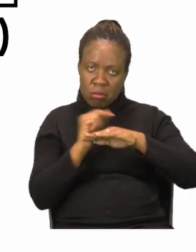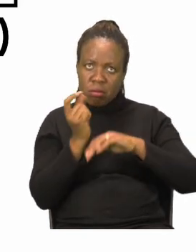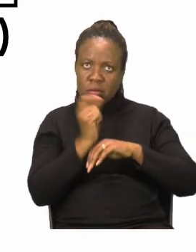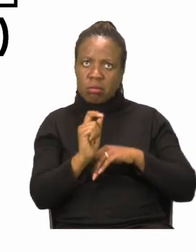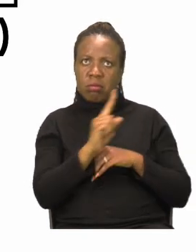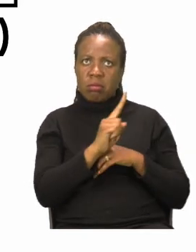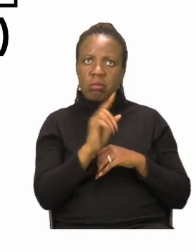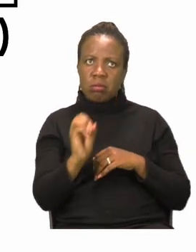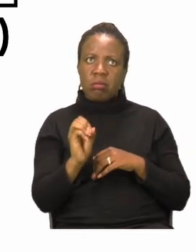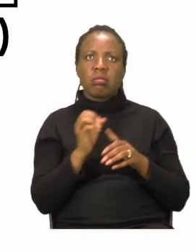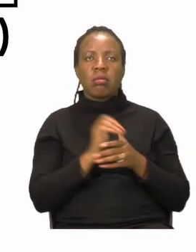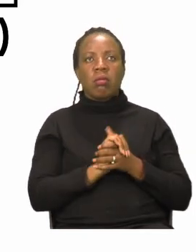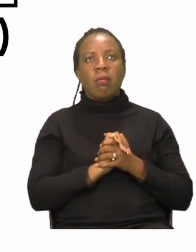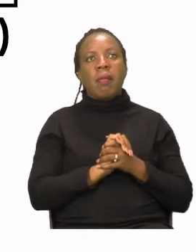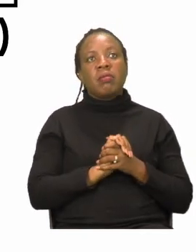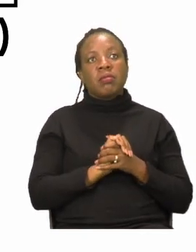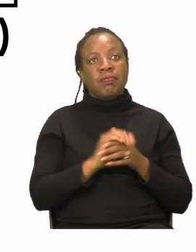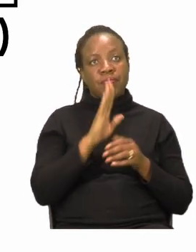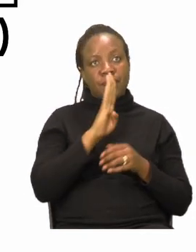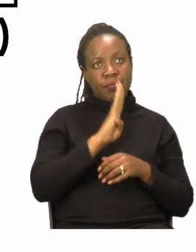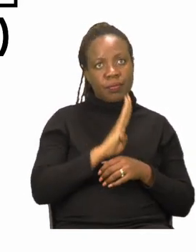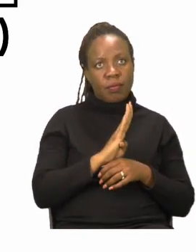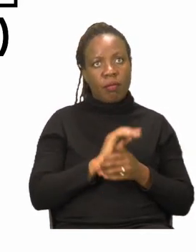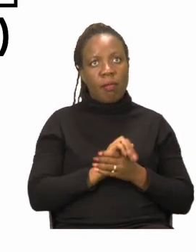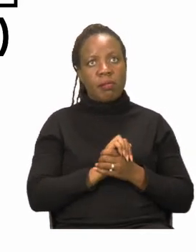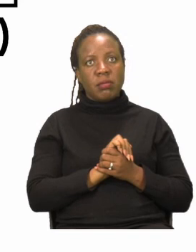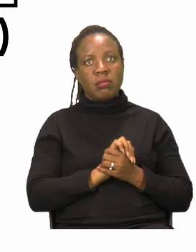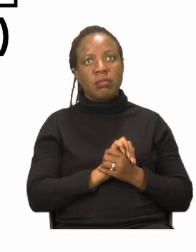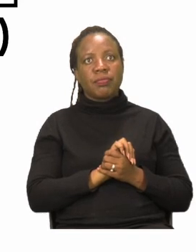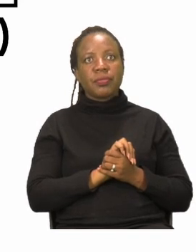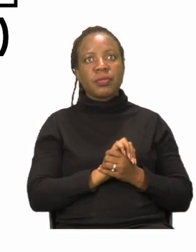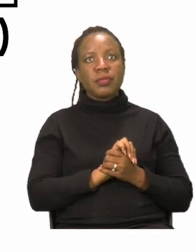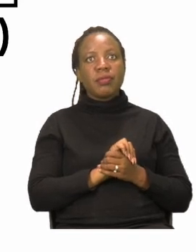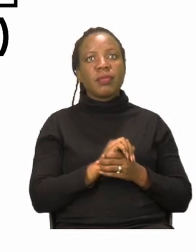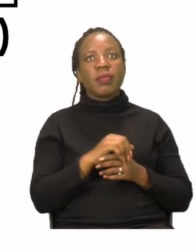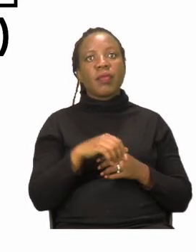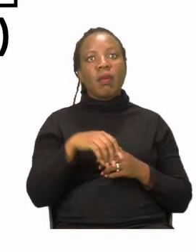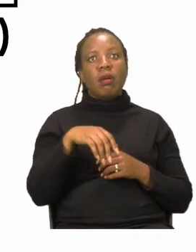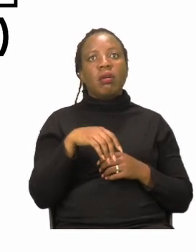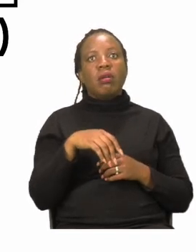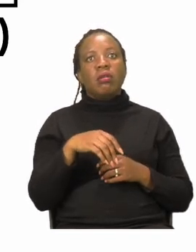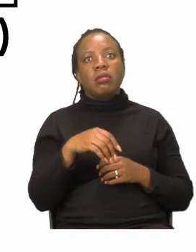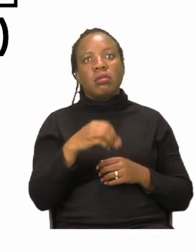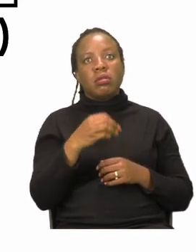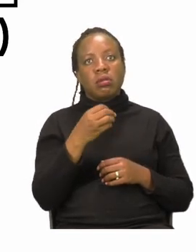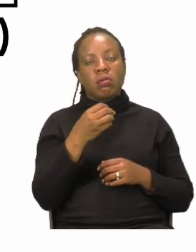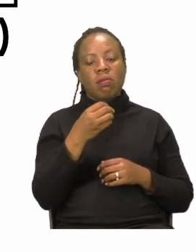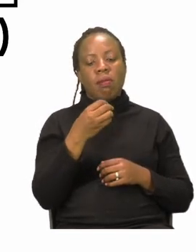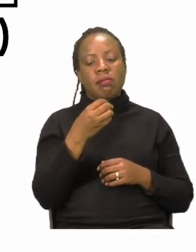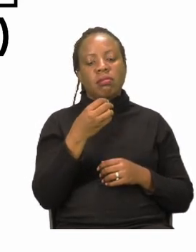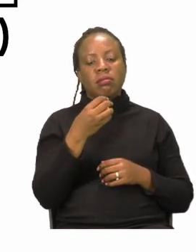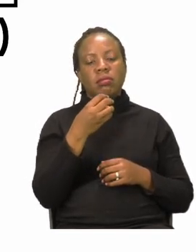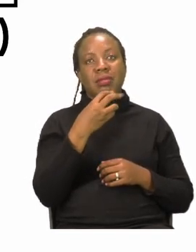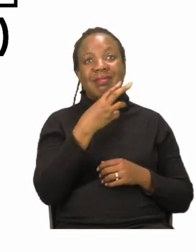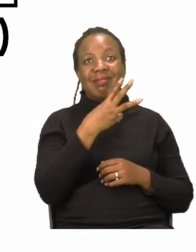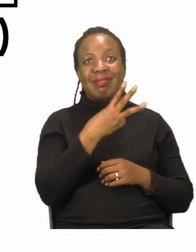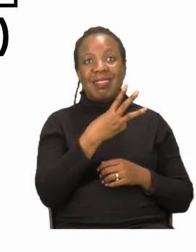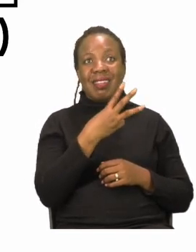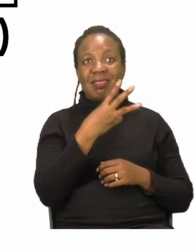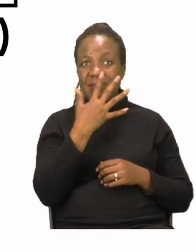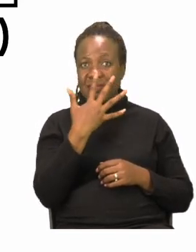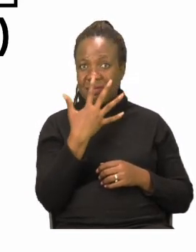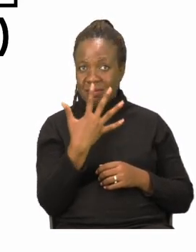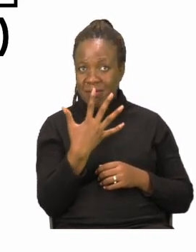35 nearer to 30 or 40?